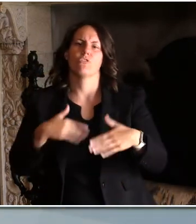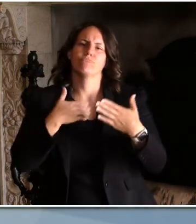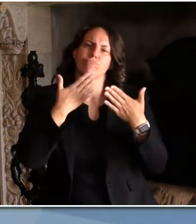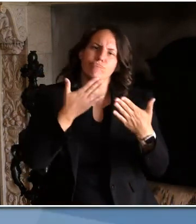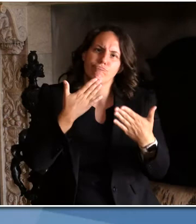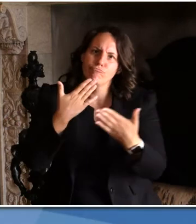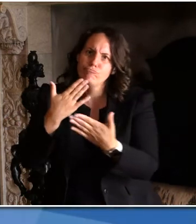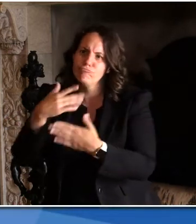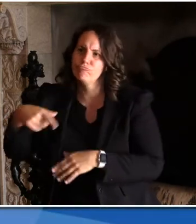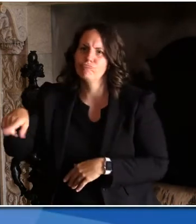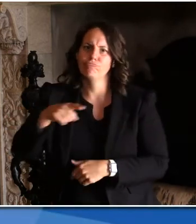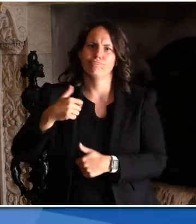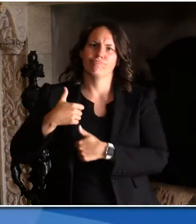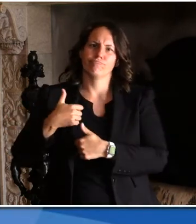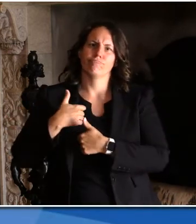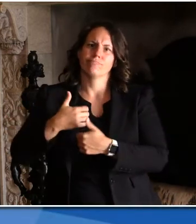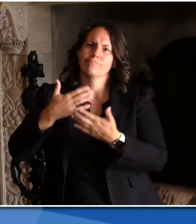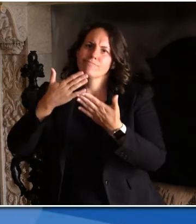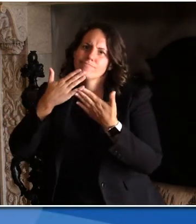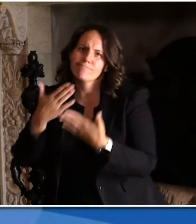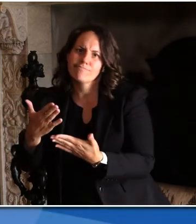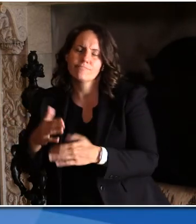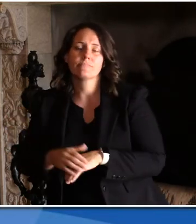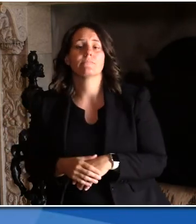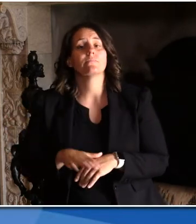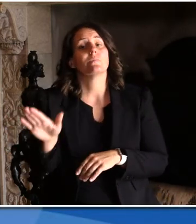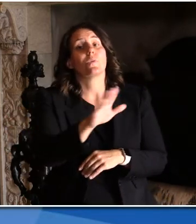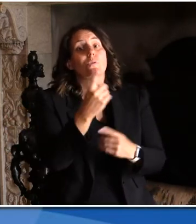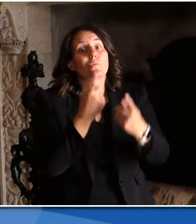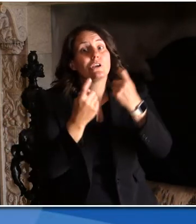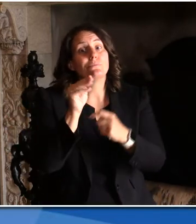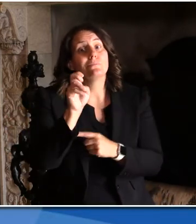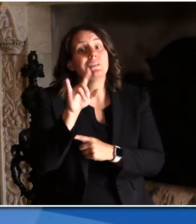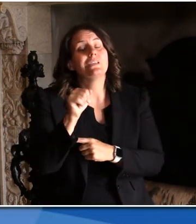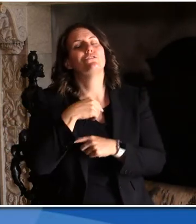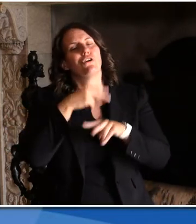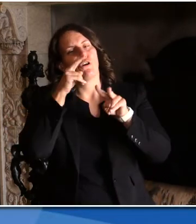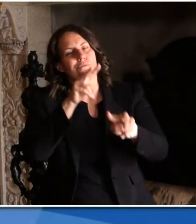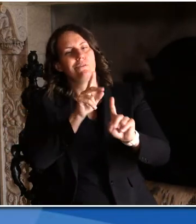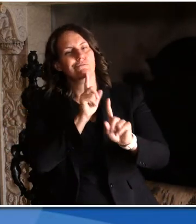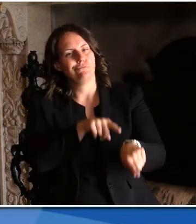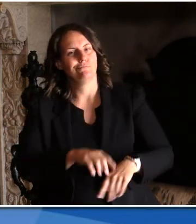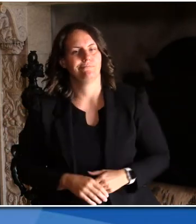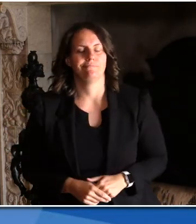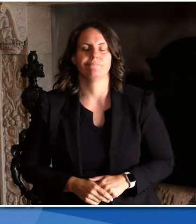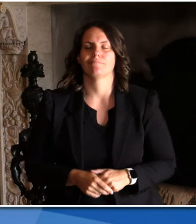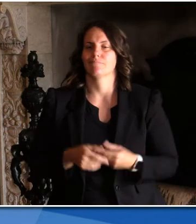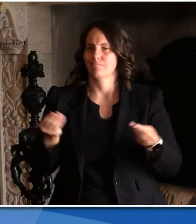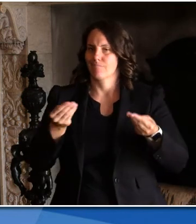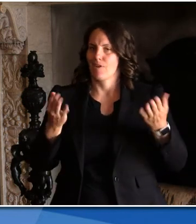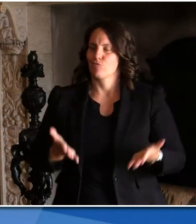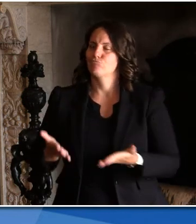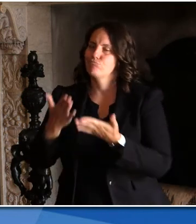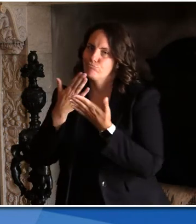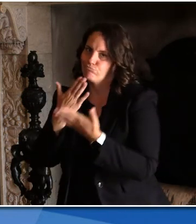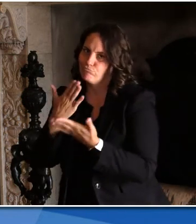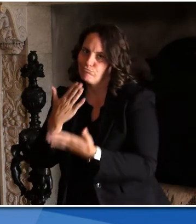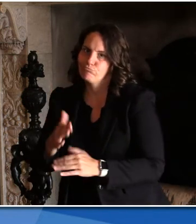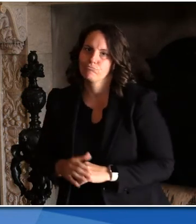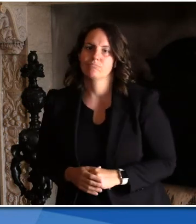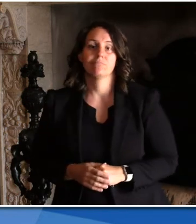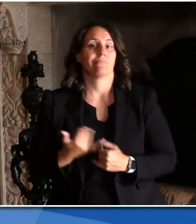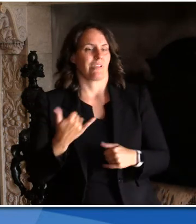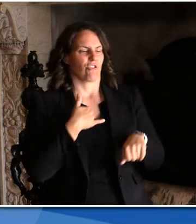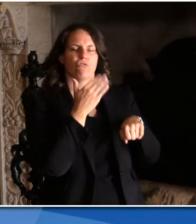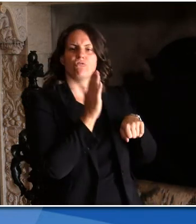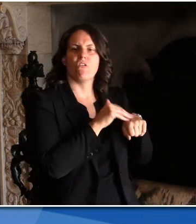you. And we will now open it up to questions. A reminder to maintain audio quality, to keep phones on mute until it's time to ask your question. And today we